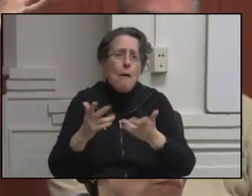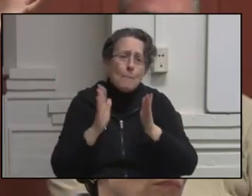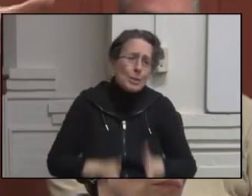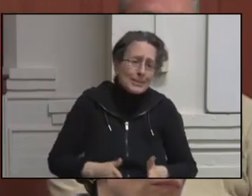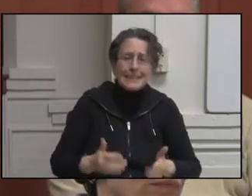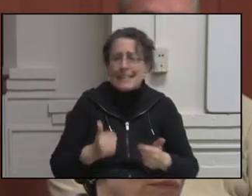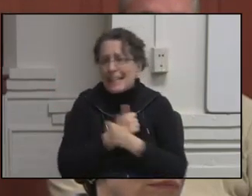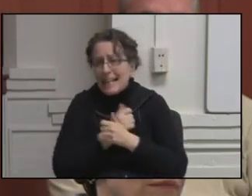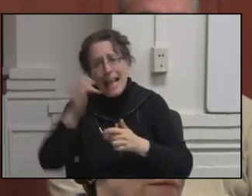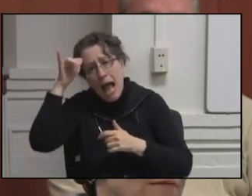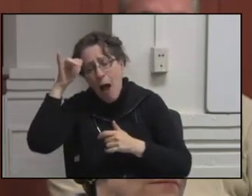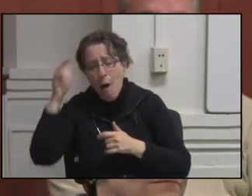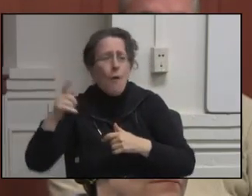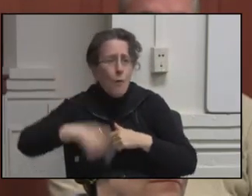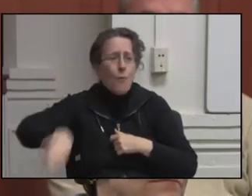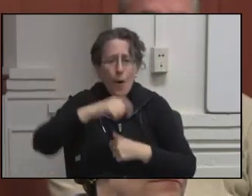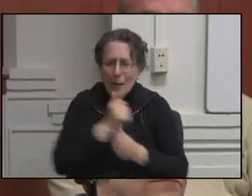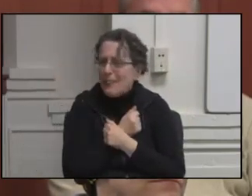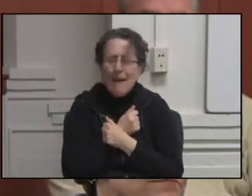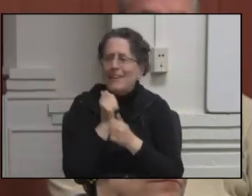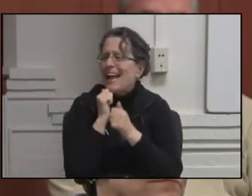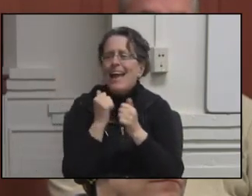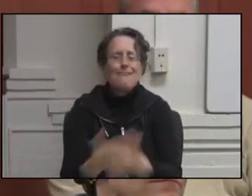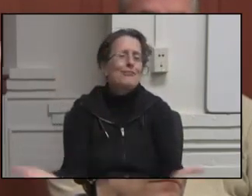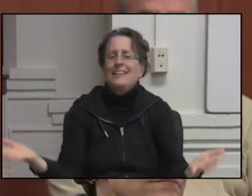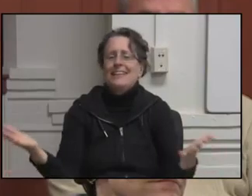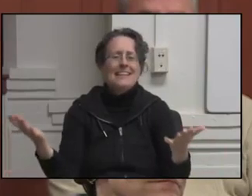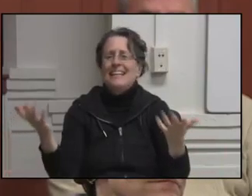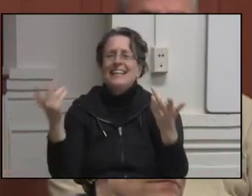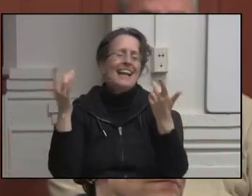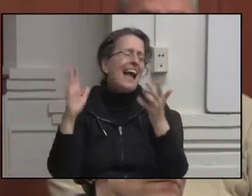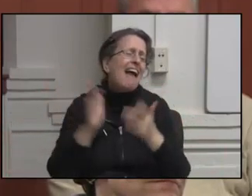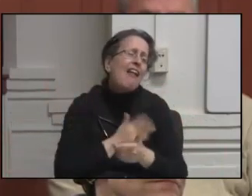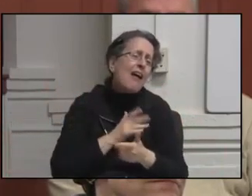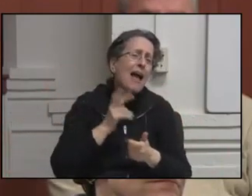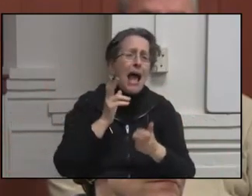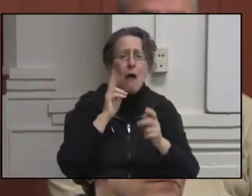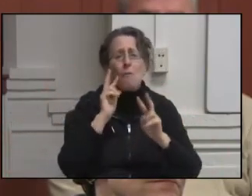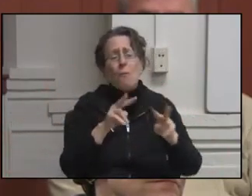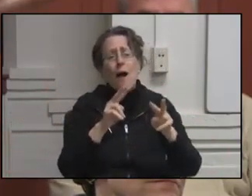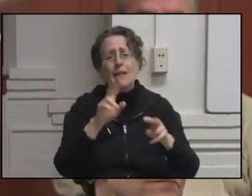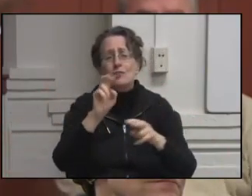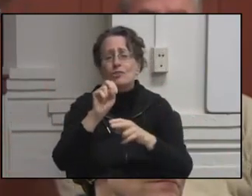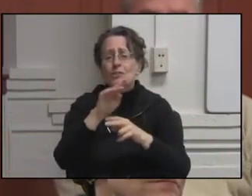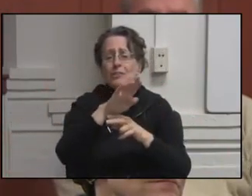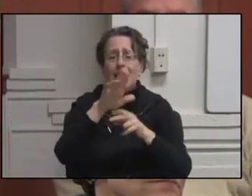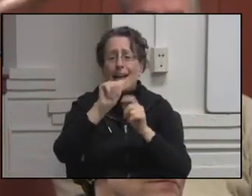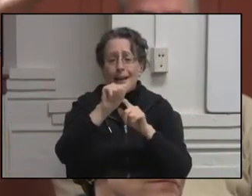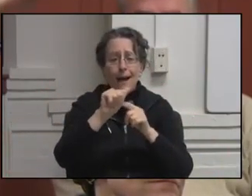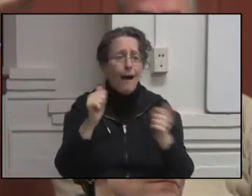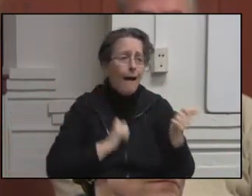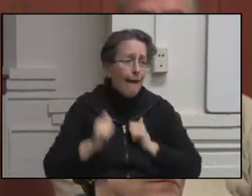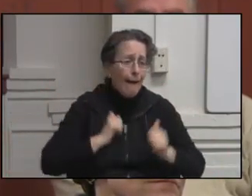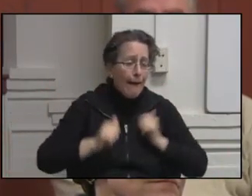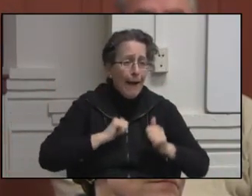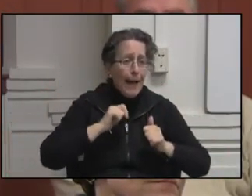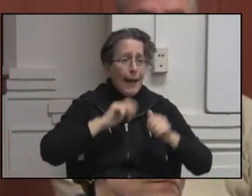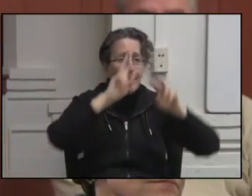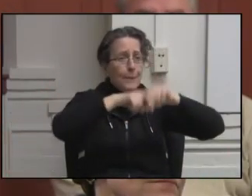that happen in our town, you know, whether it's NECA or New England Youth Theater or our high schools, our, you know, our educational, our sports